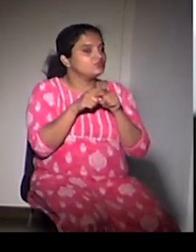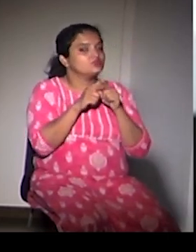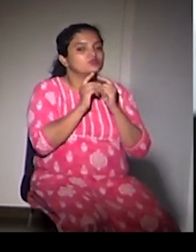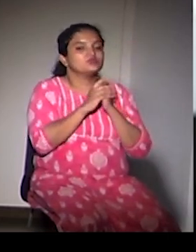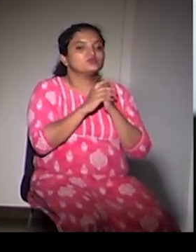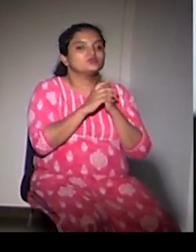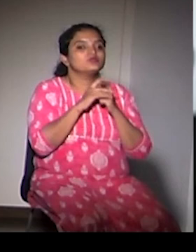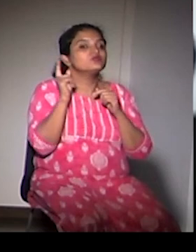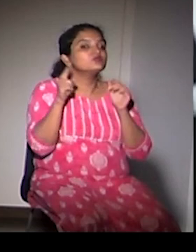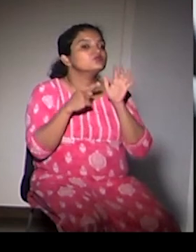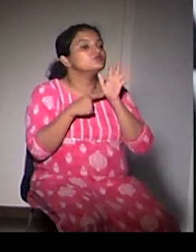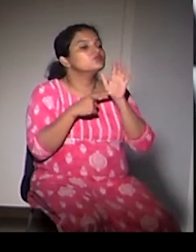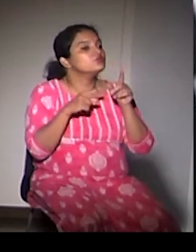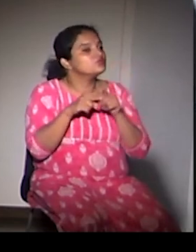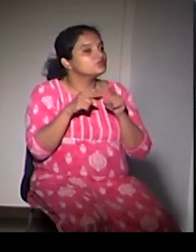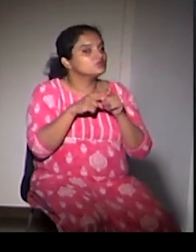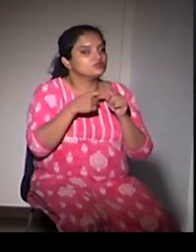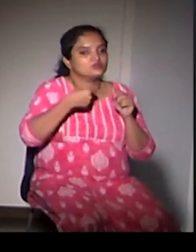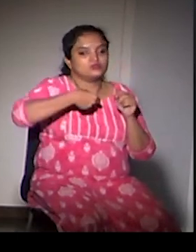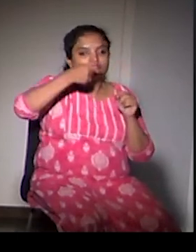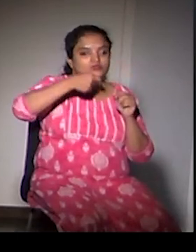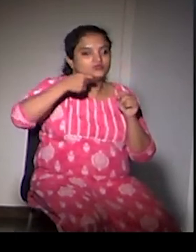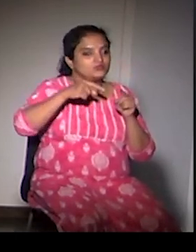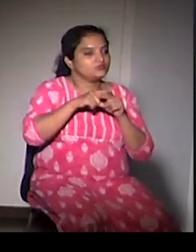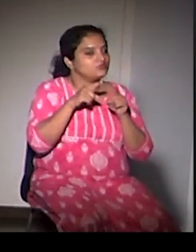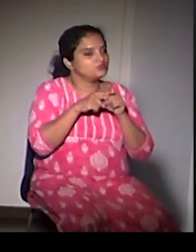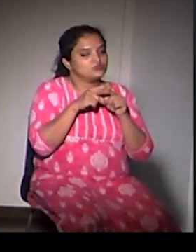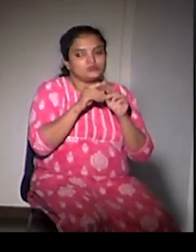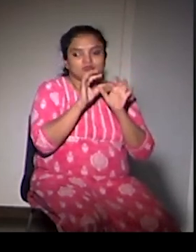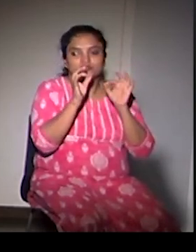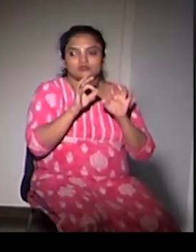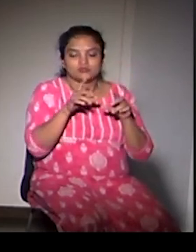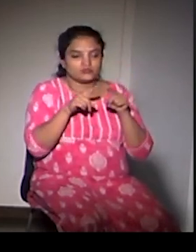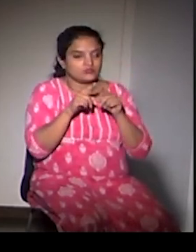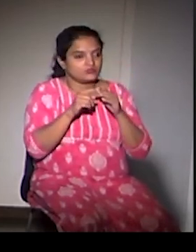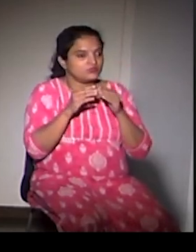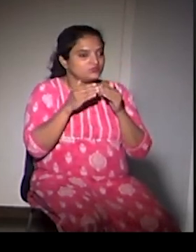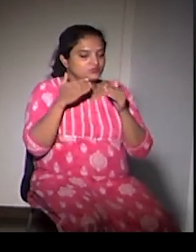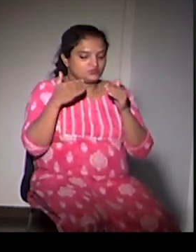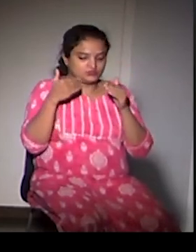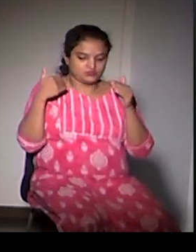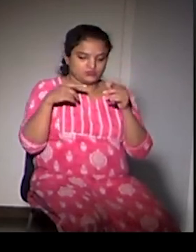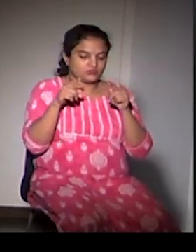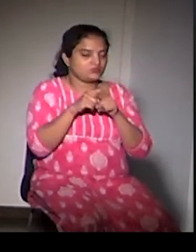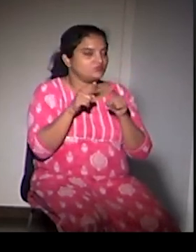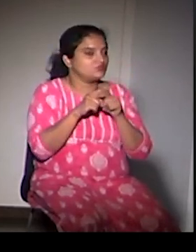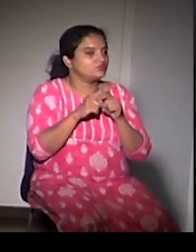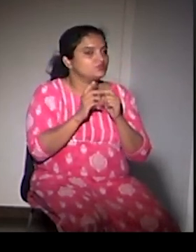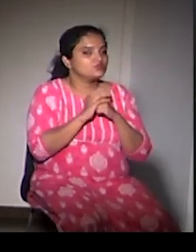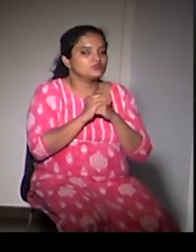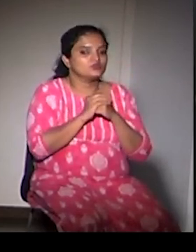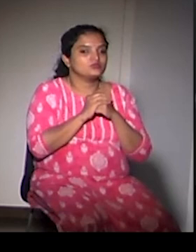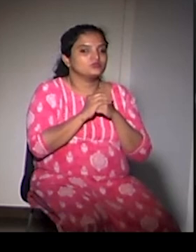in fact, they have signed their names on some of the other monuments in the area.